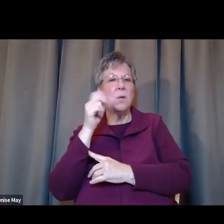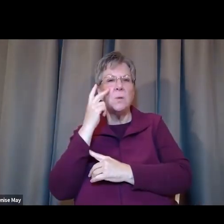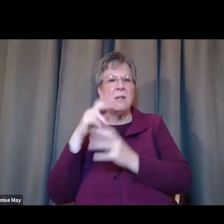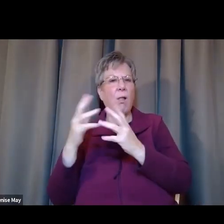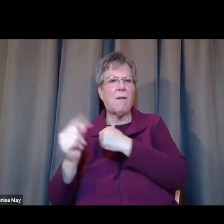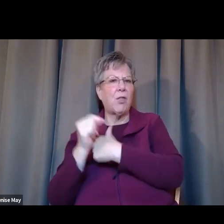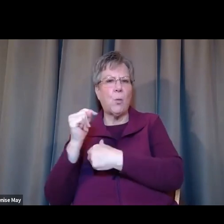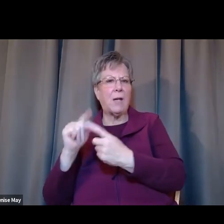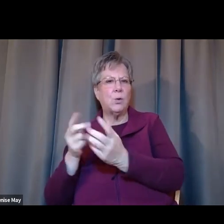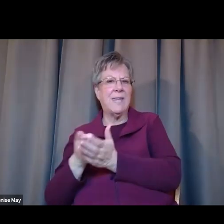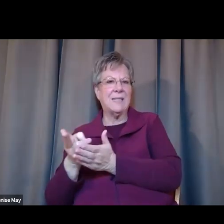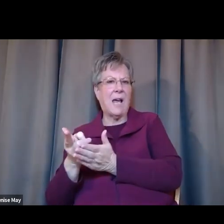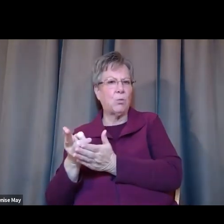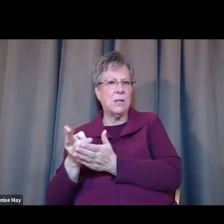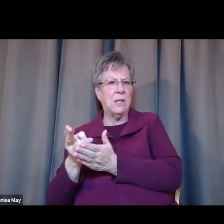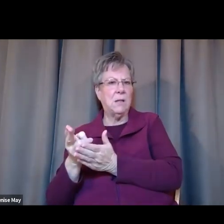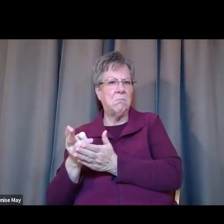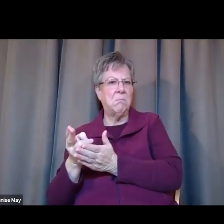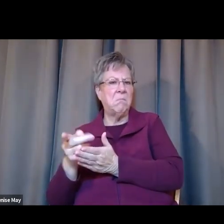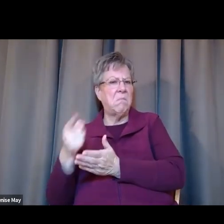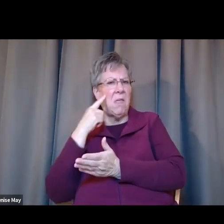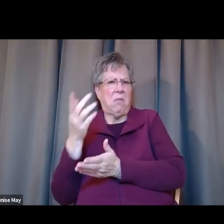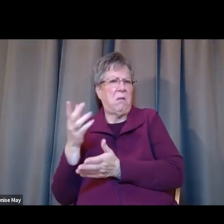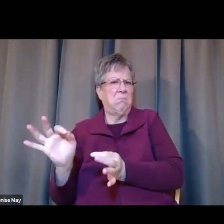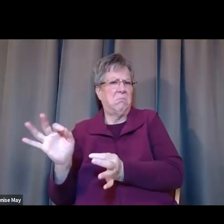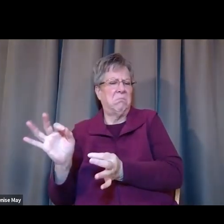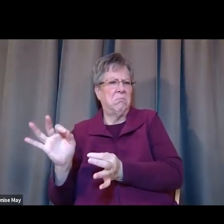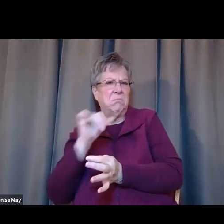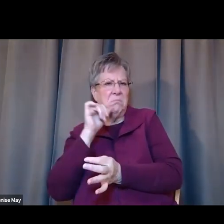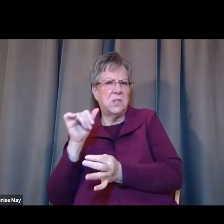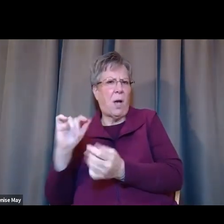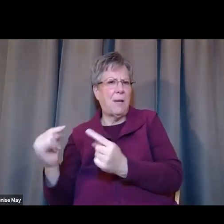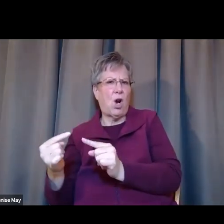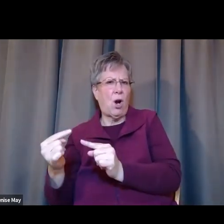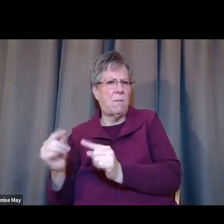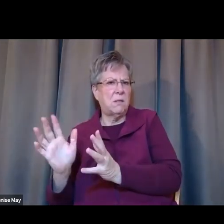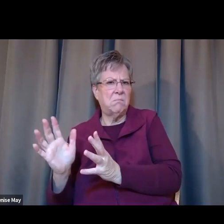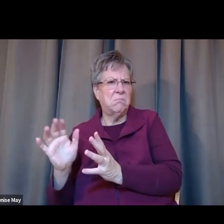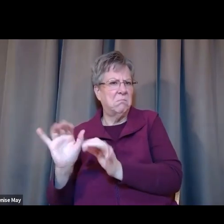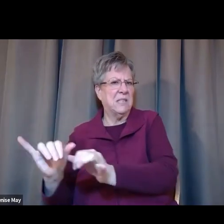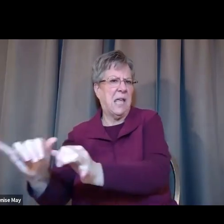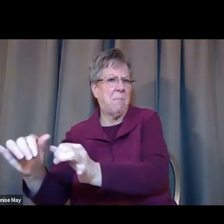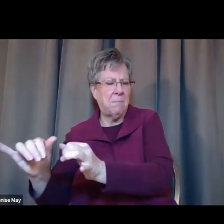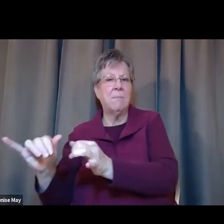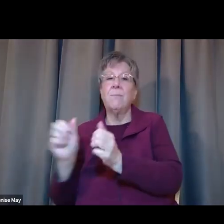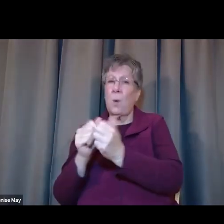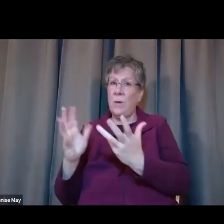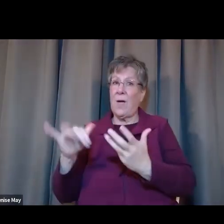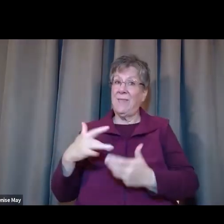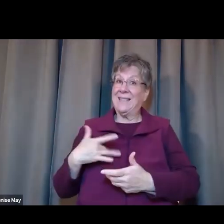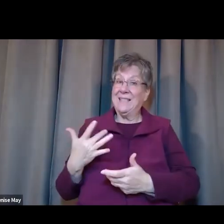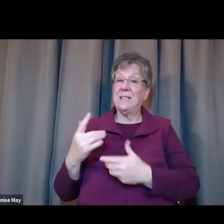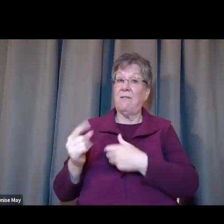integrity for a number of reasons. I'm happy to talk about it in the Q&A. But without that sense of a threat